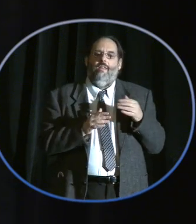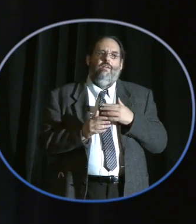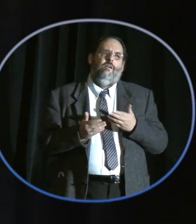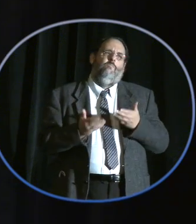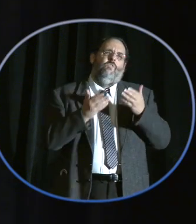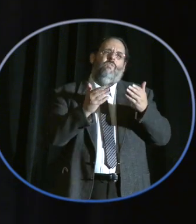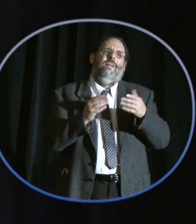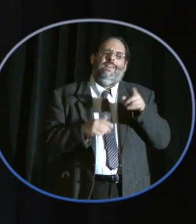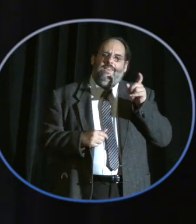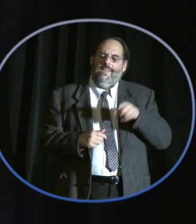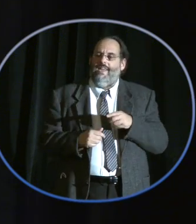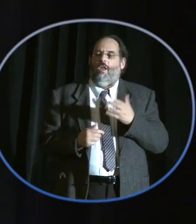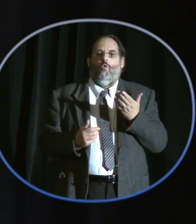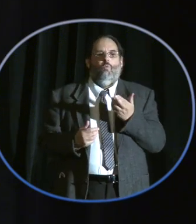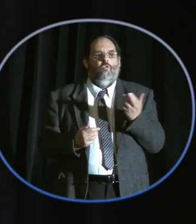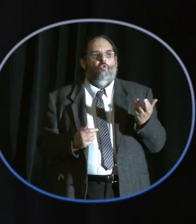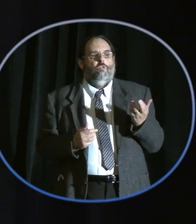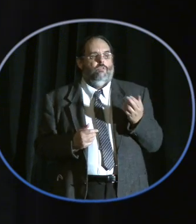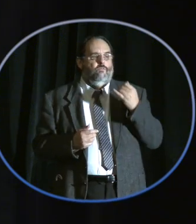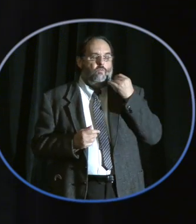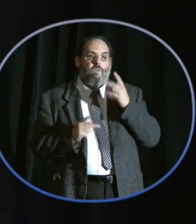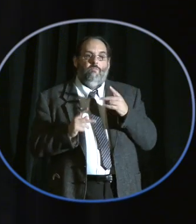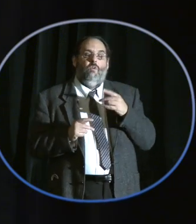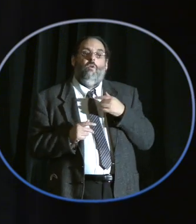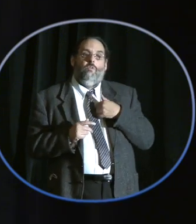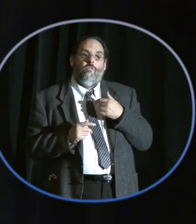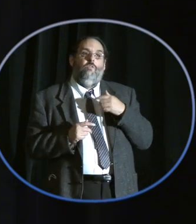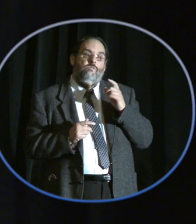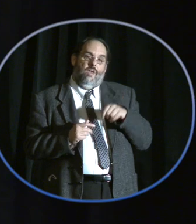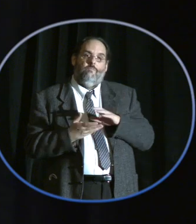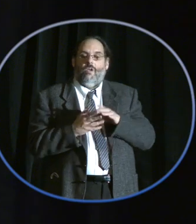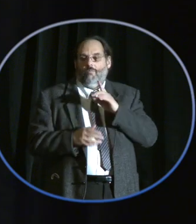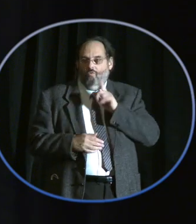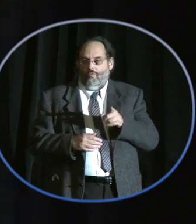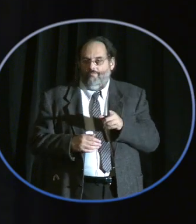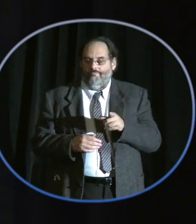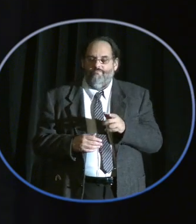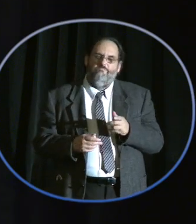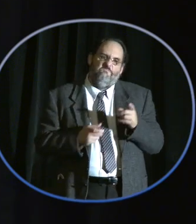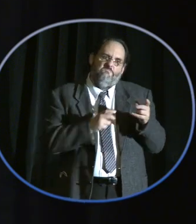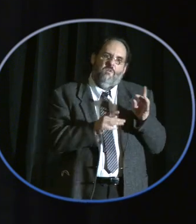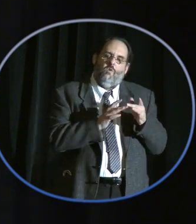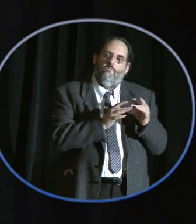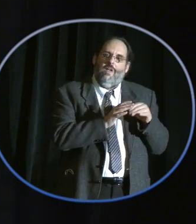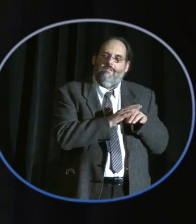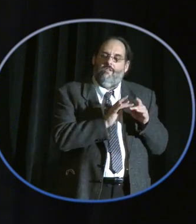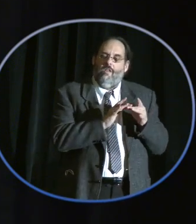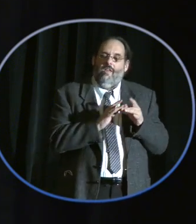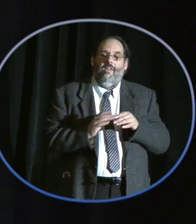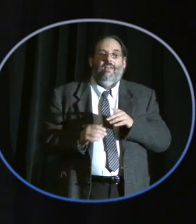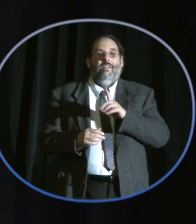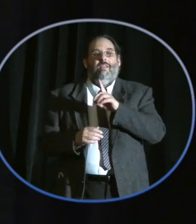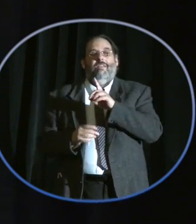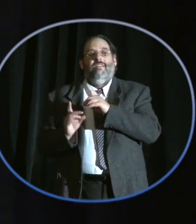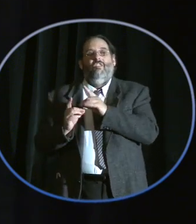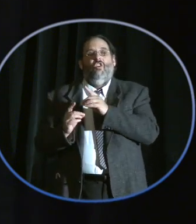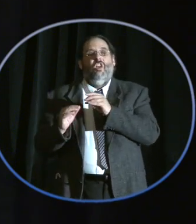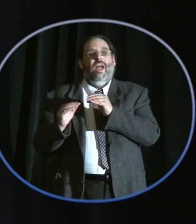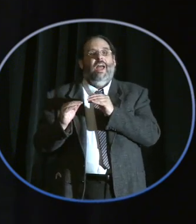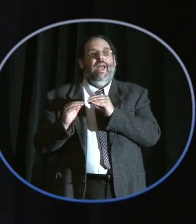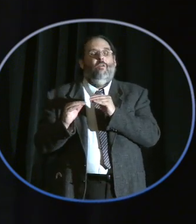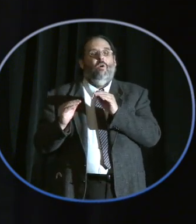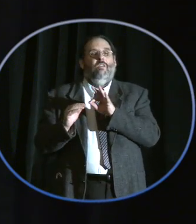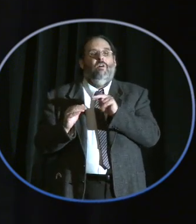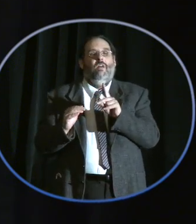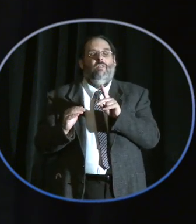providing necessary resources for those plans to become a reality. The Digital Equity Fund really signifies our